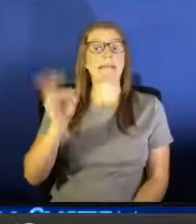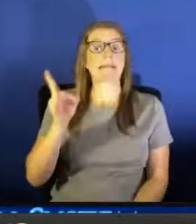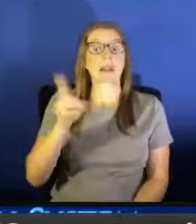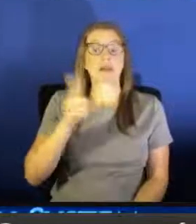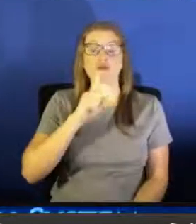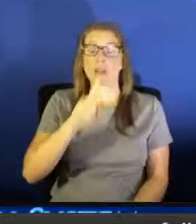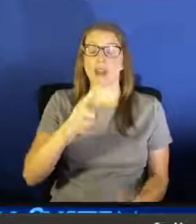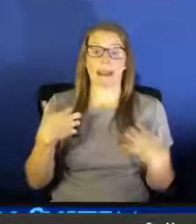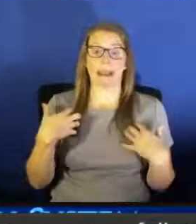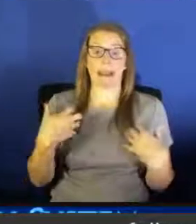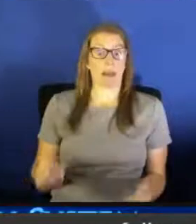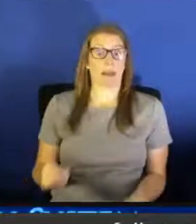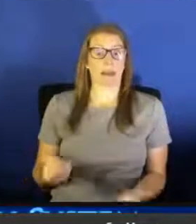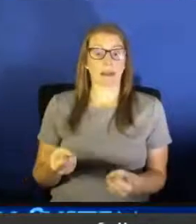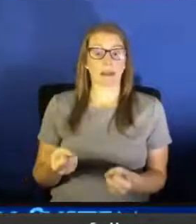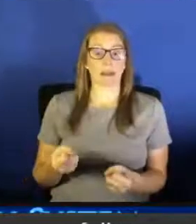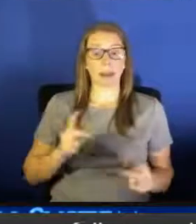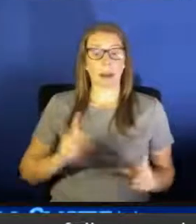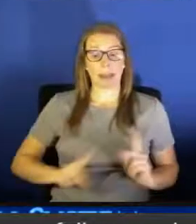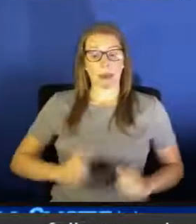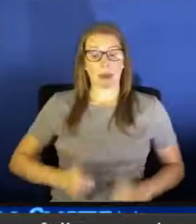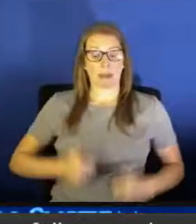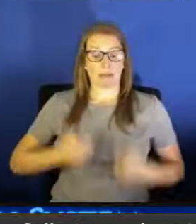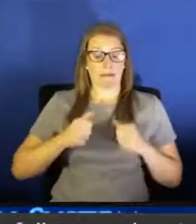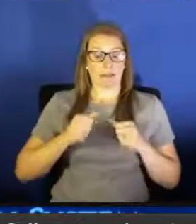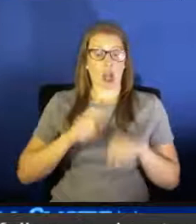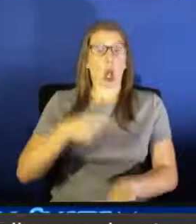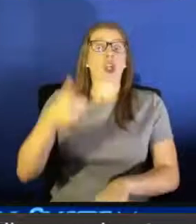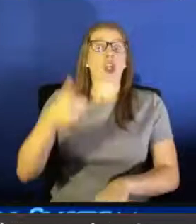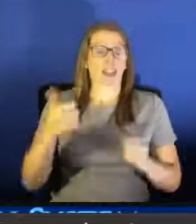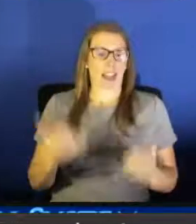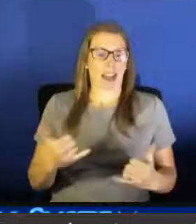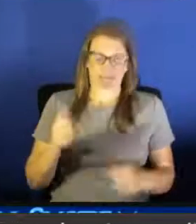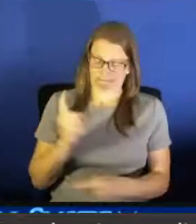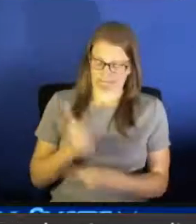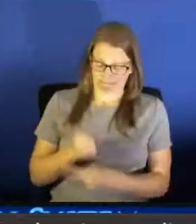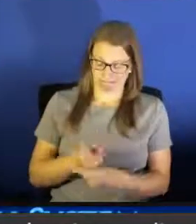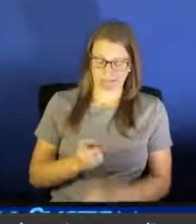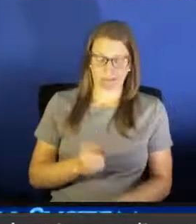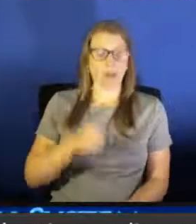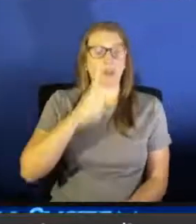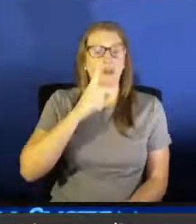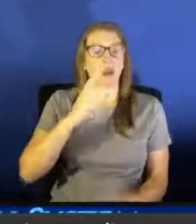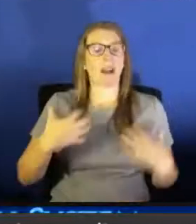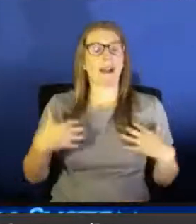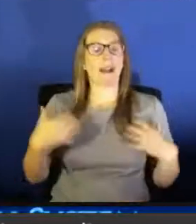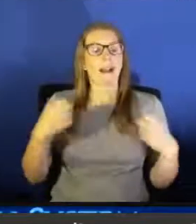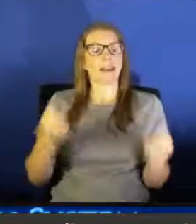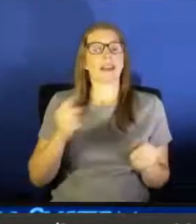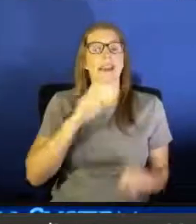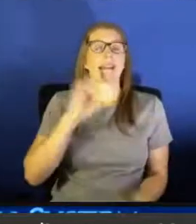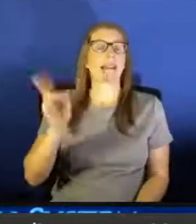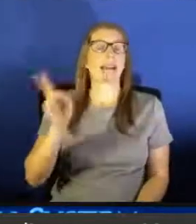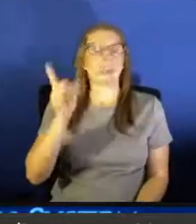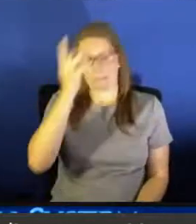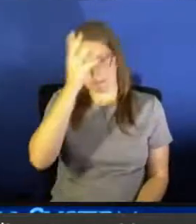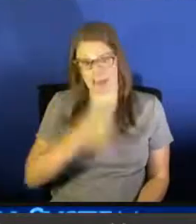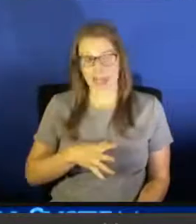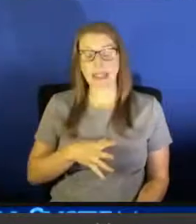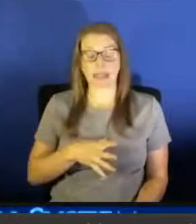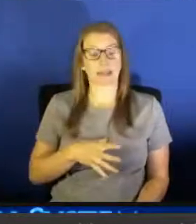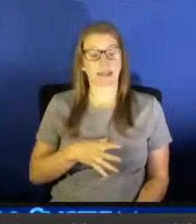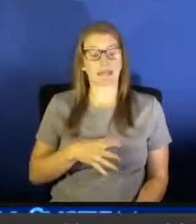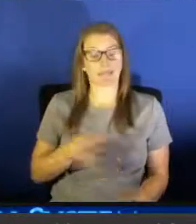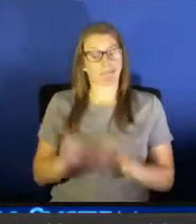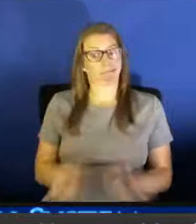I was going to say. People live longer now. Yeah, absolutely. So I think for healthy 80-year-old men, I think screening is still reasonable to do, and I